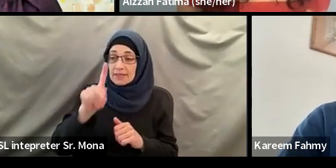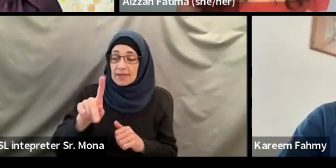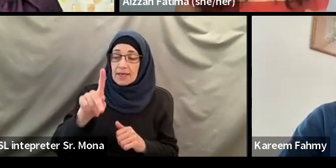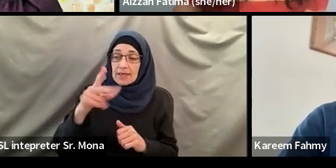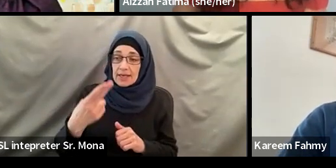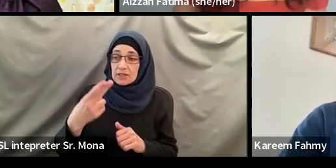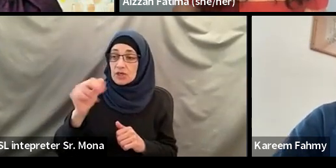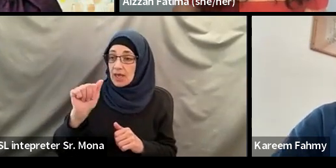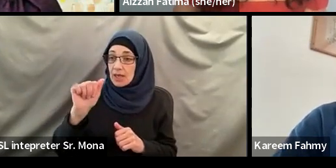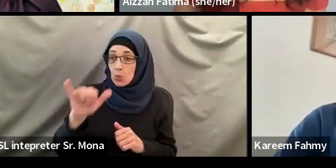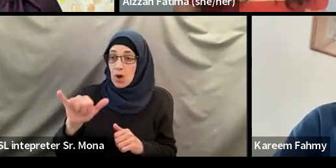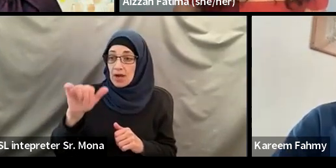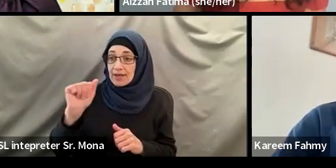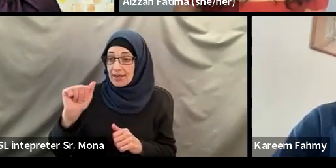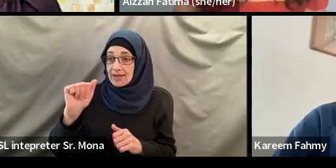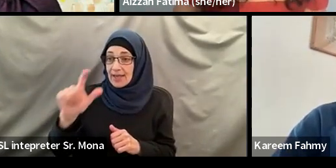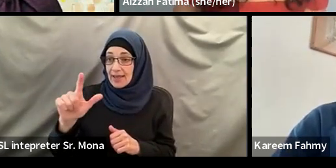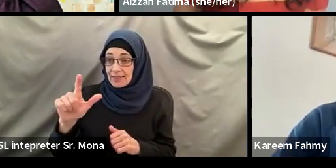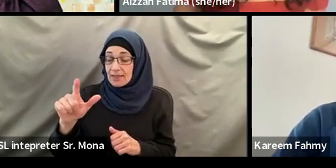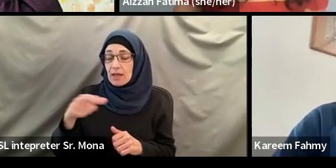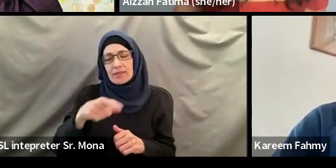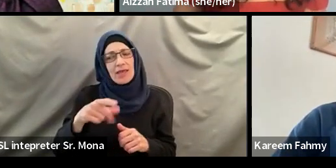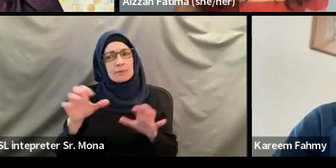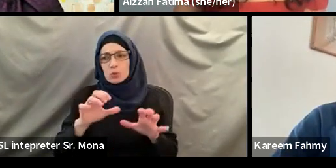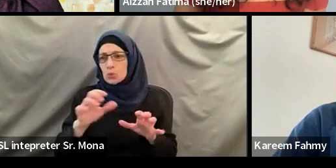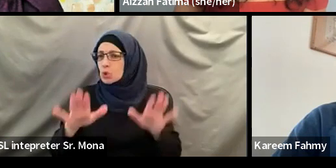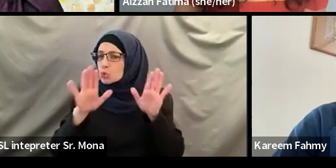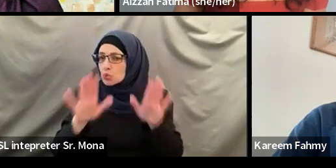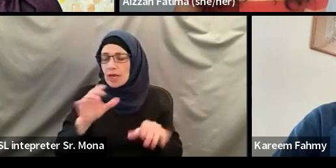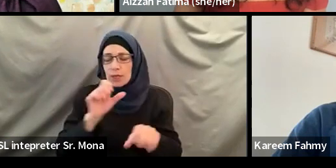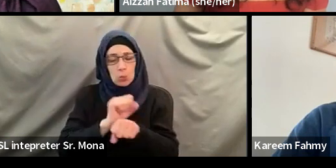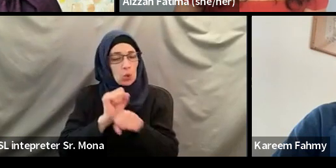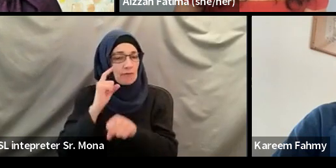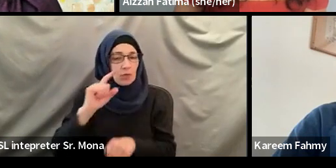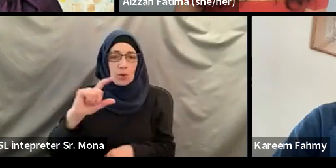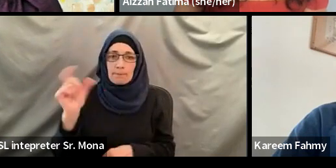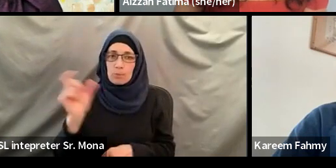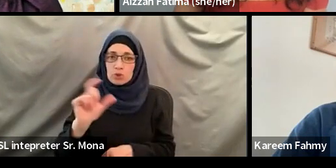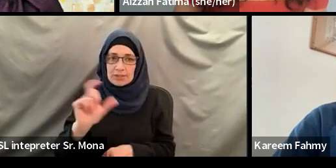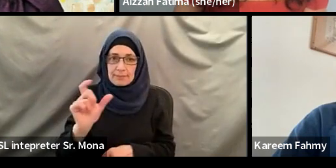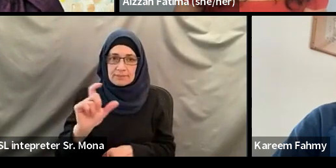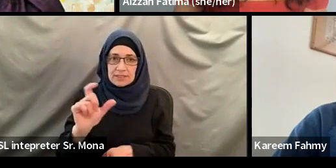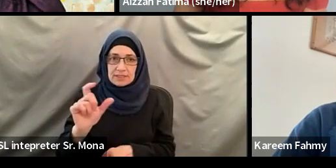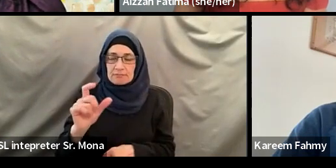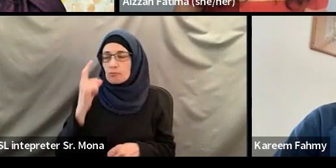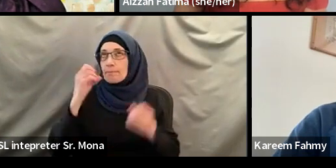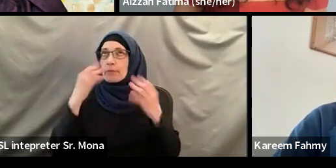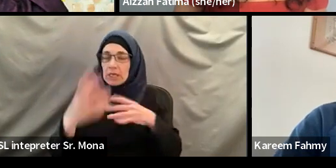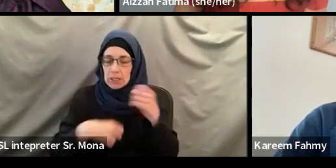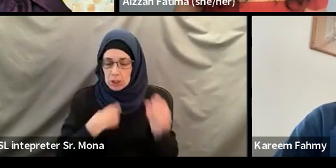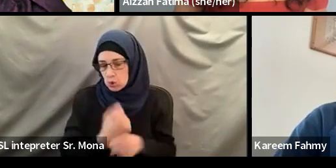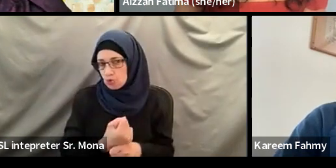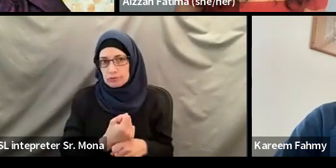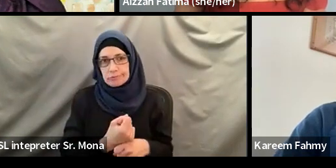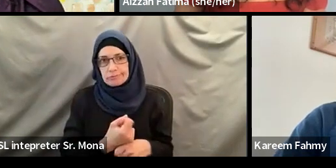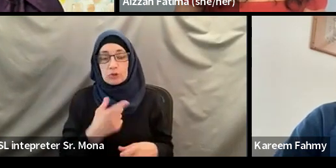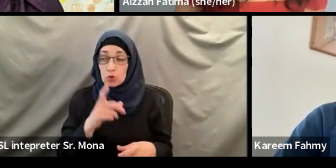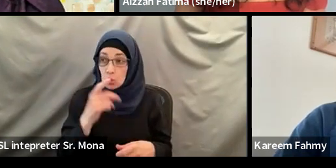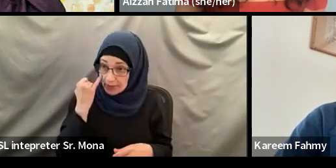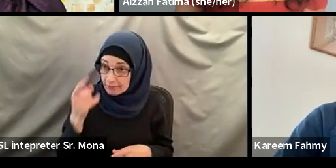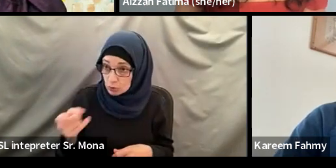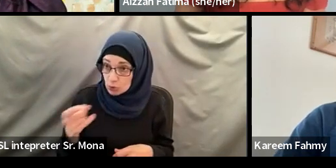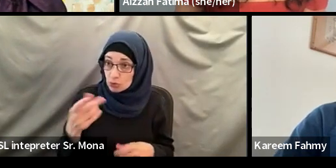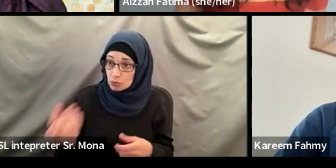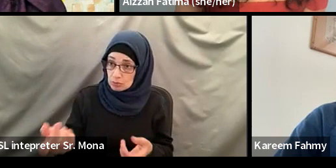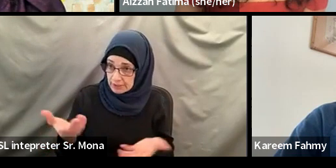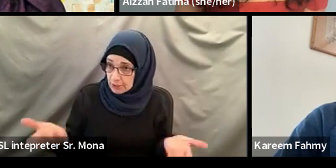K-H-A-Y-A-L. They do great, they've been doing great work for Muslims for many, many years now. So if you're ever in the UK,